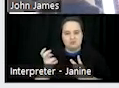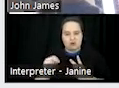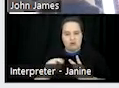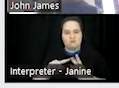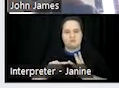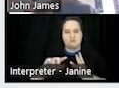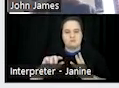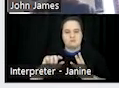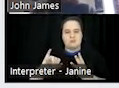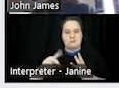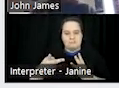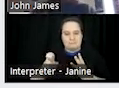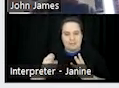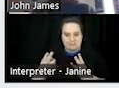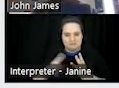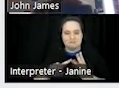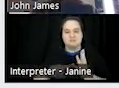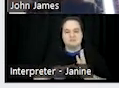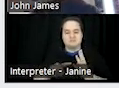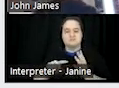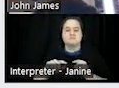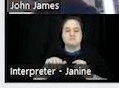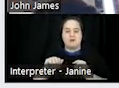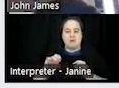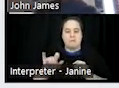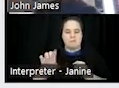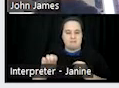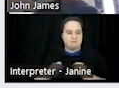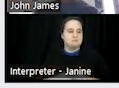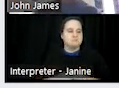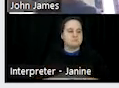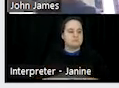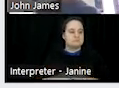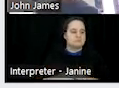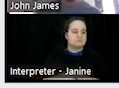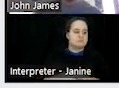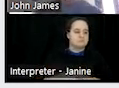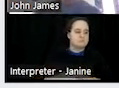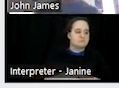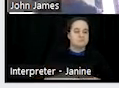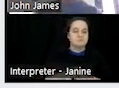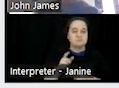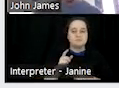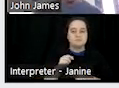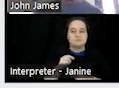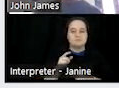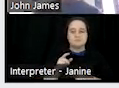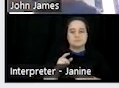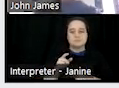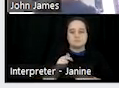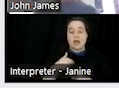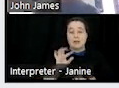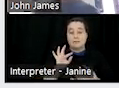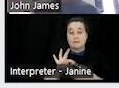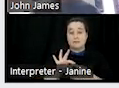Amelie. Michael, who are you connected with? I am connected